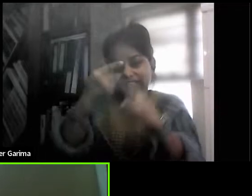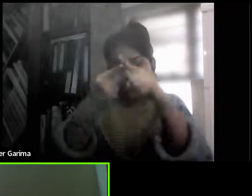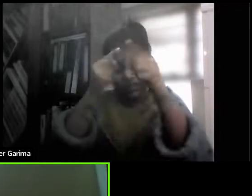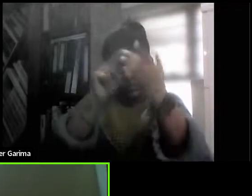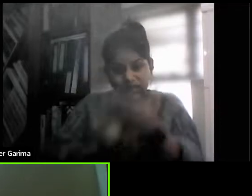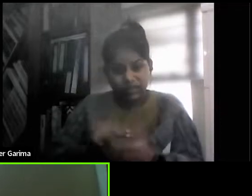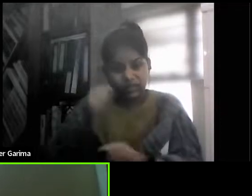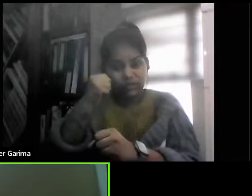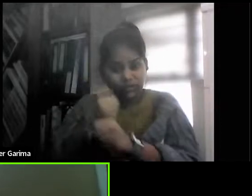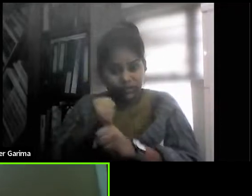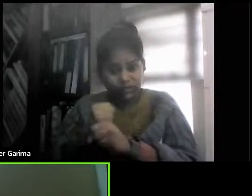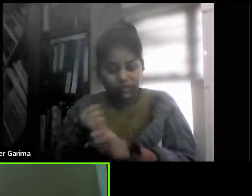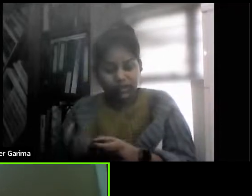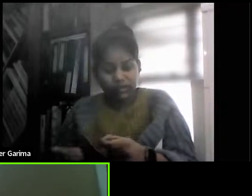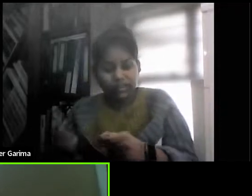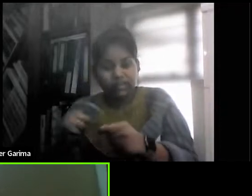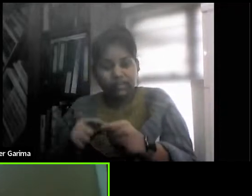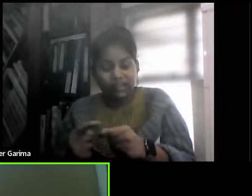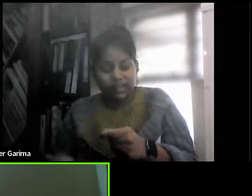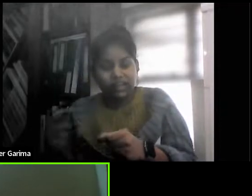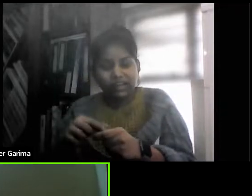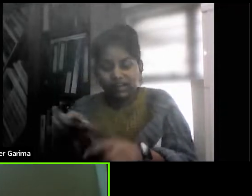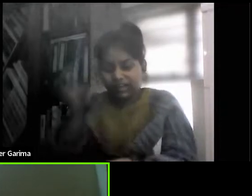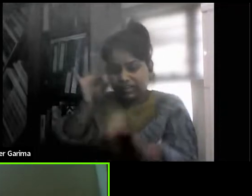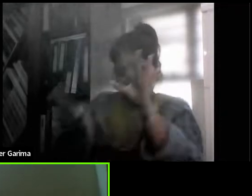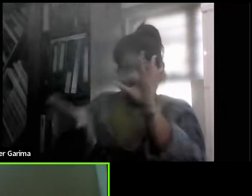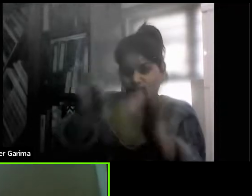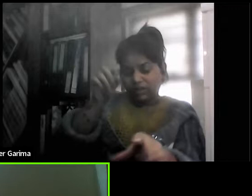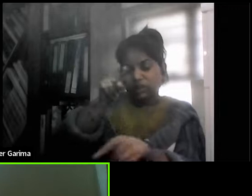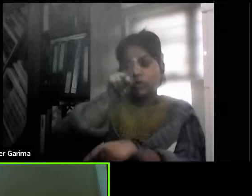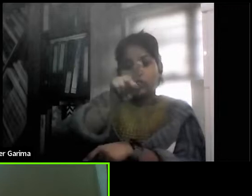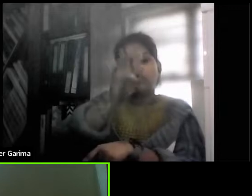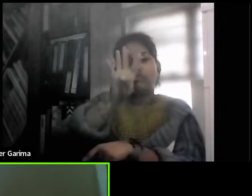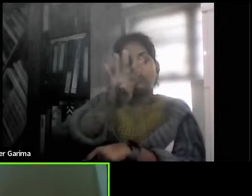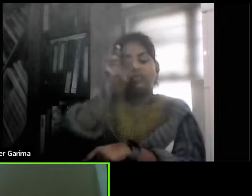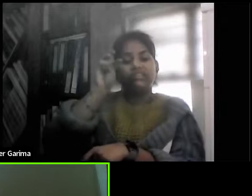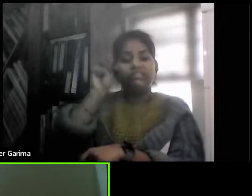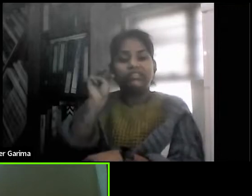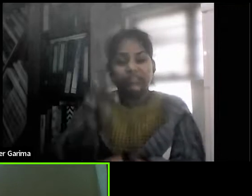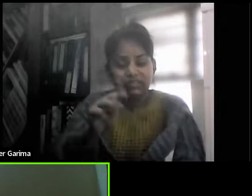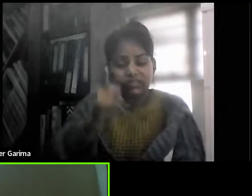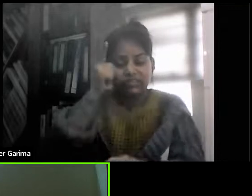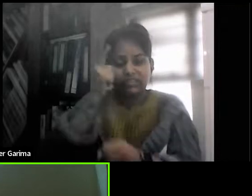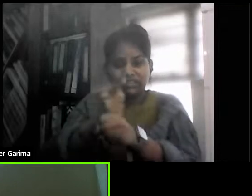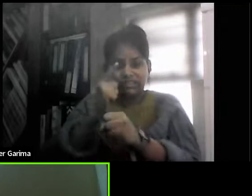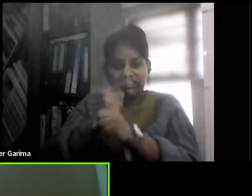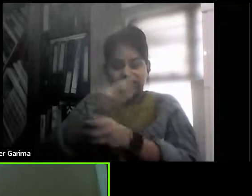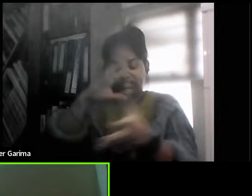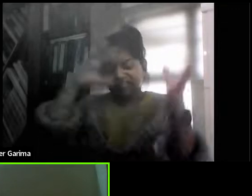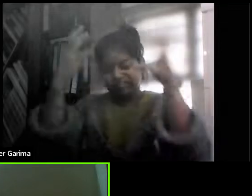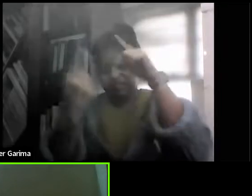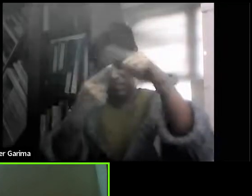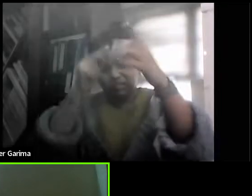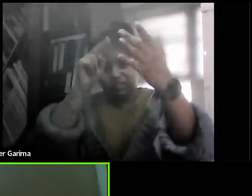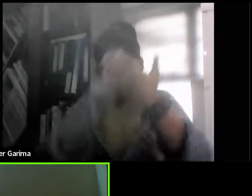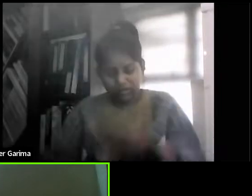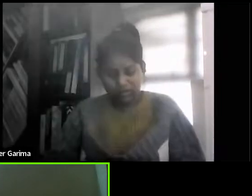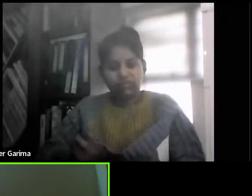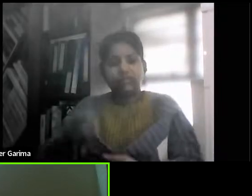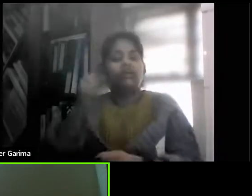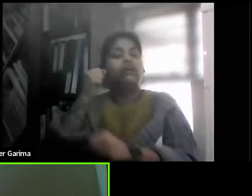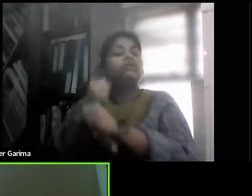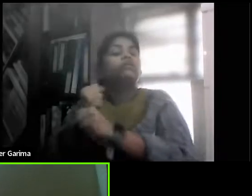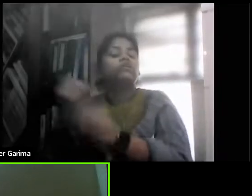nearly 14,000 teachers across, Tamil Nadu for the government schools. So